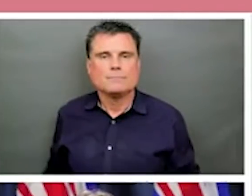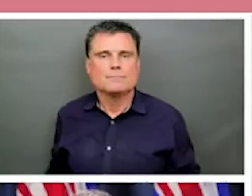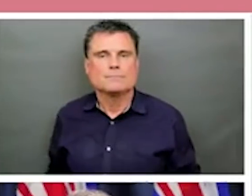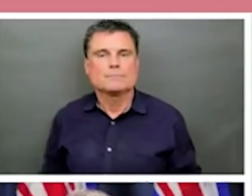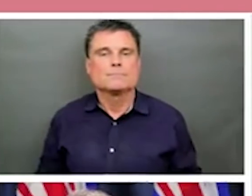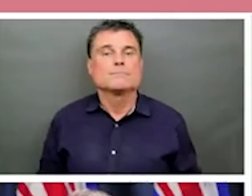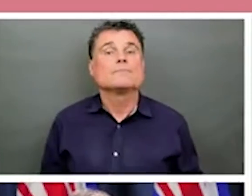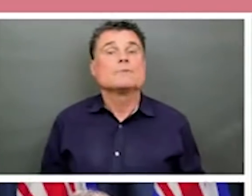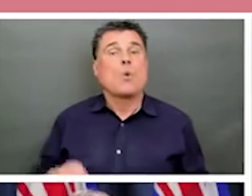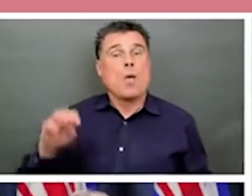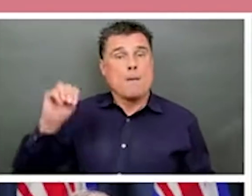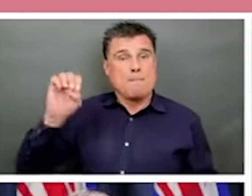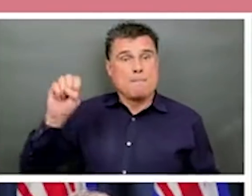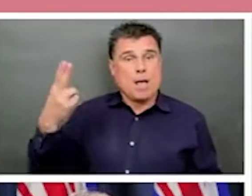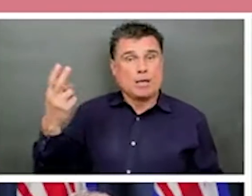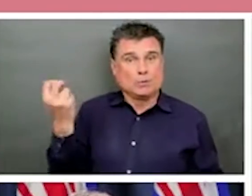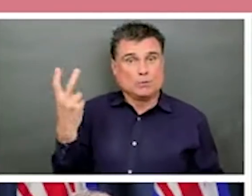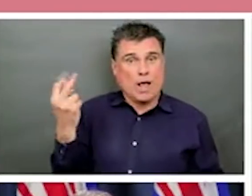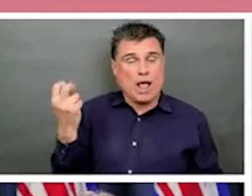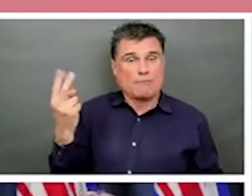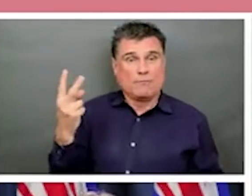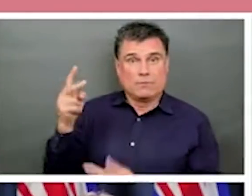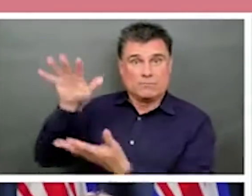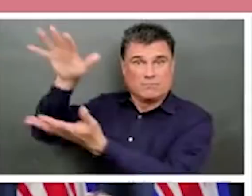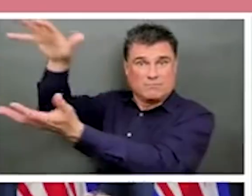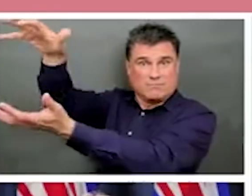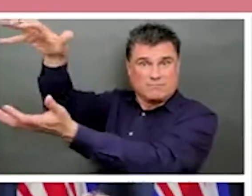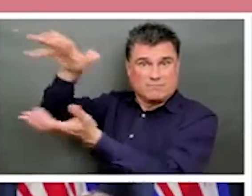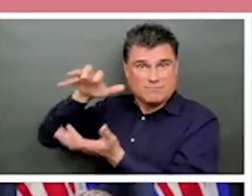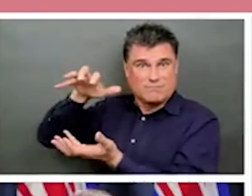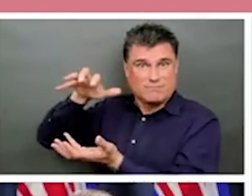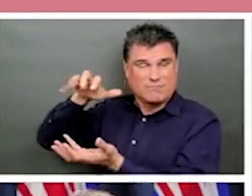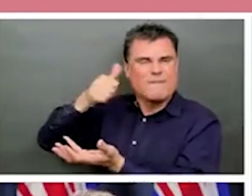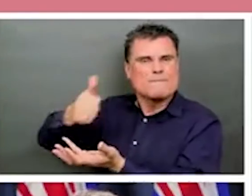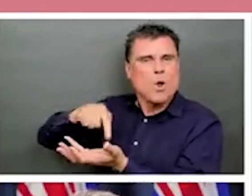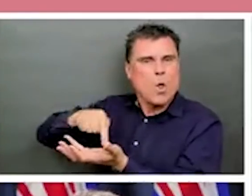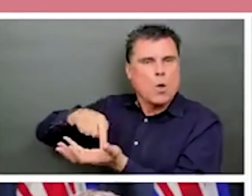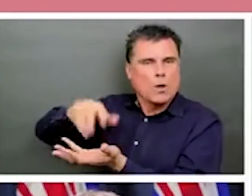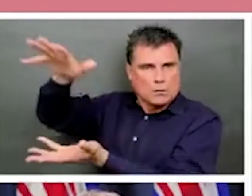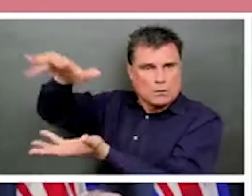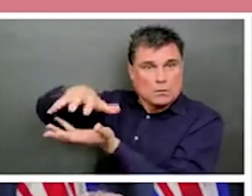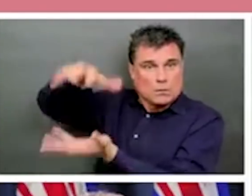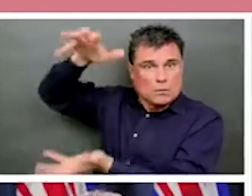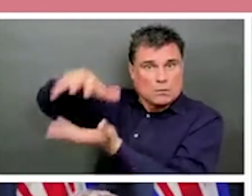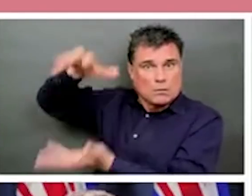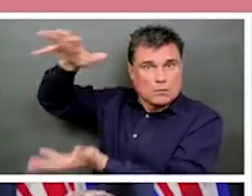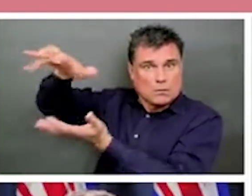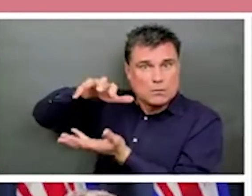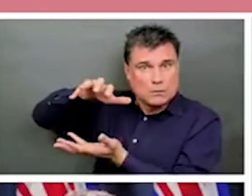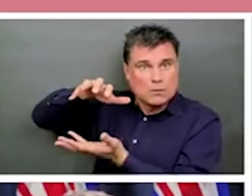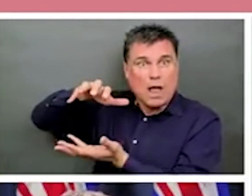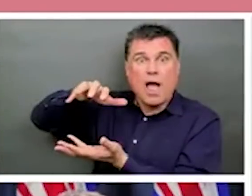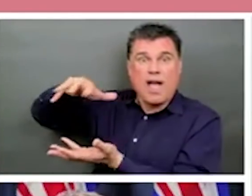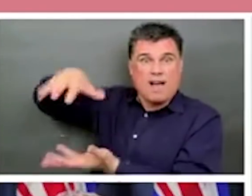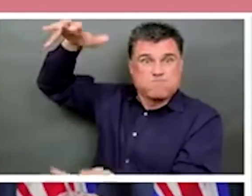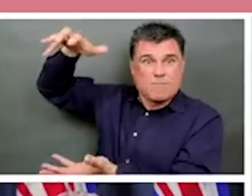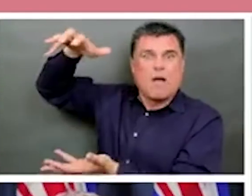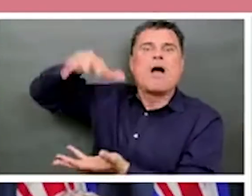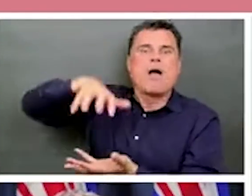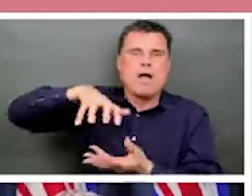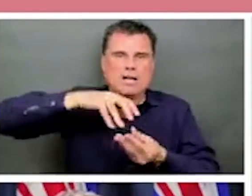vaccine, which is, a remarkable opportunity. We are working very hard to respond to that and move up our